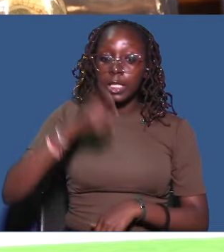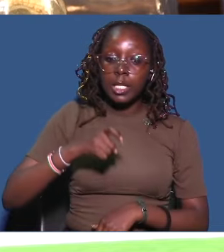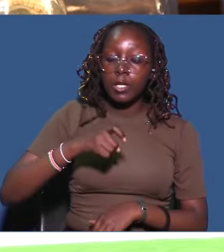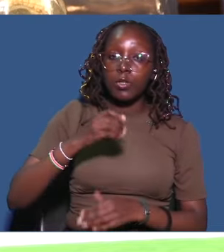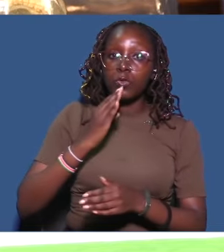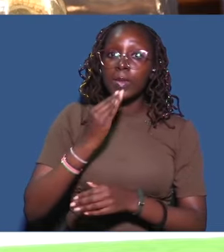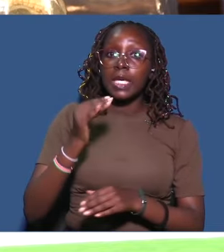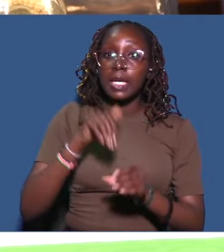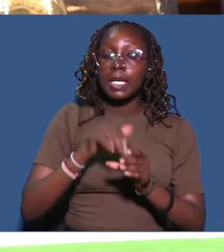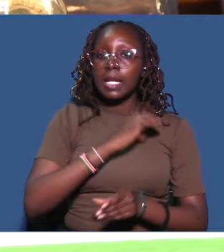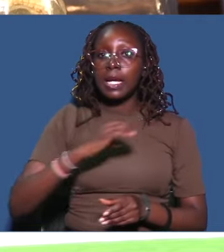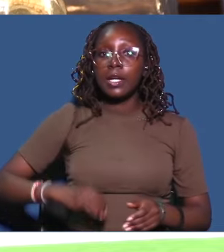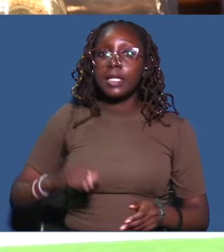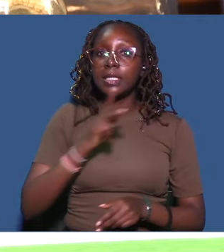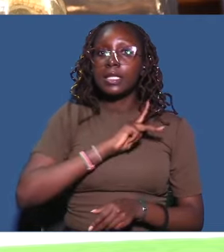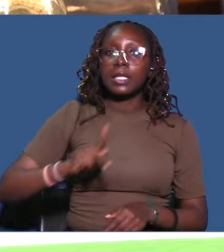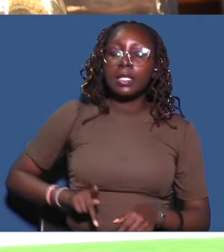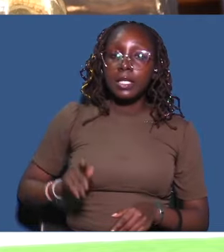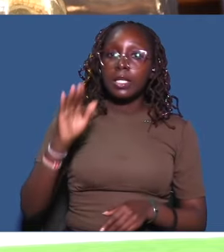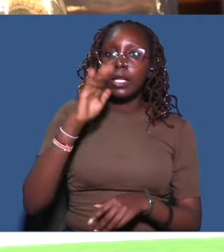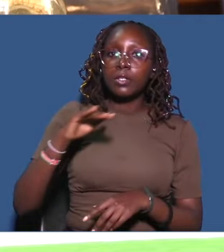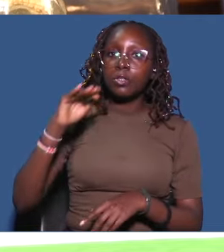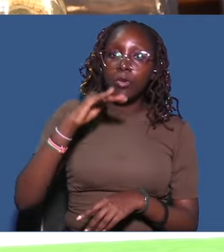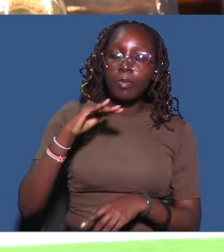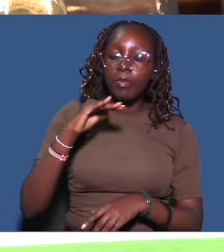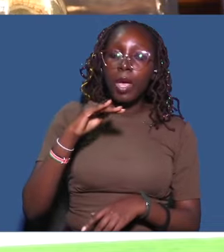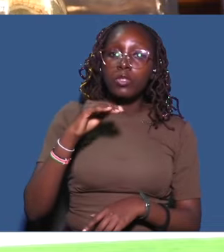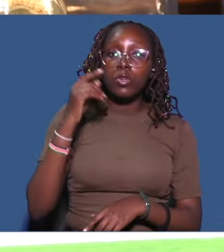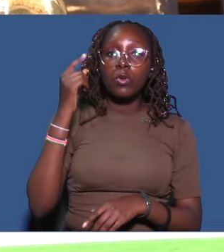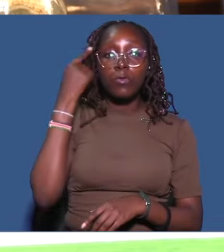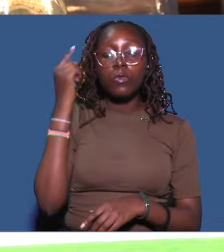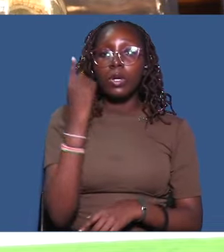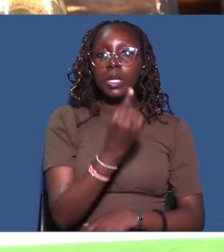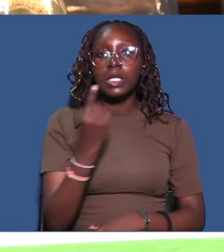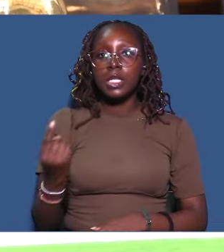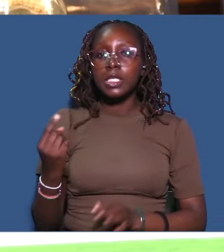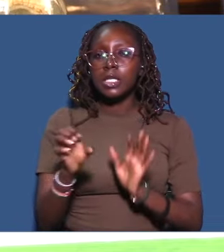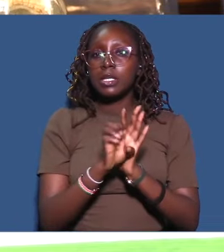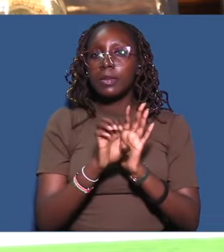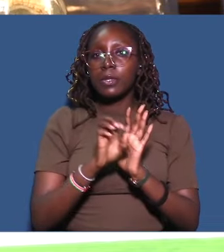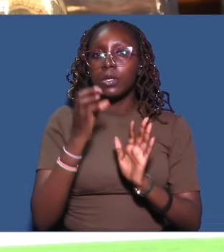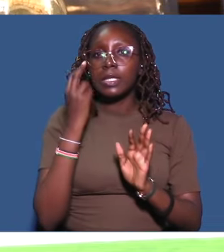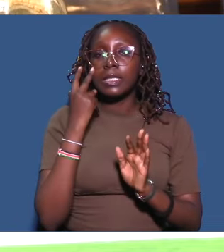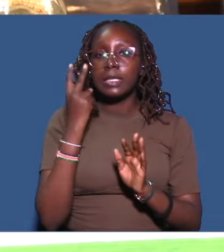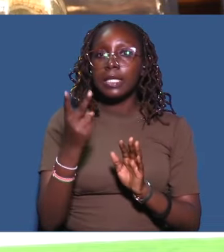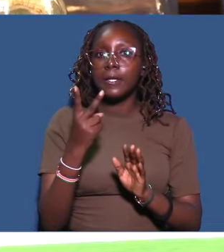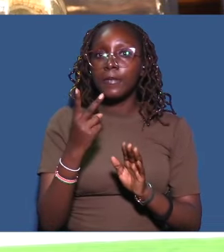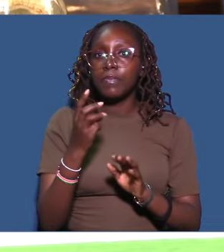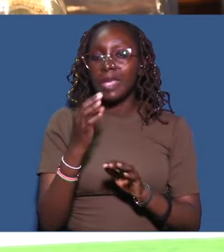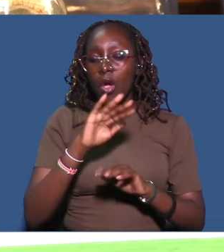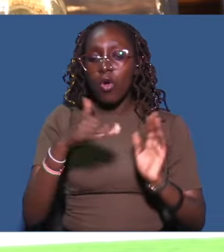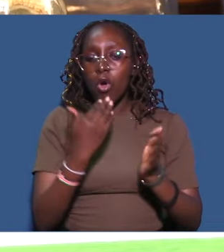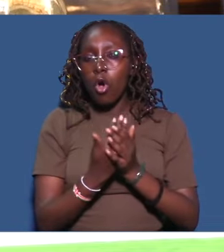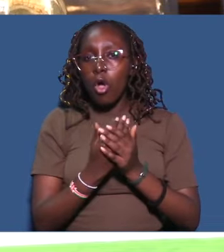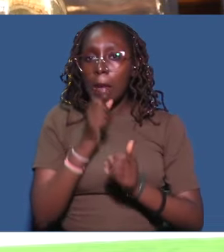an athlete for victory. For victory. So each one of them prepared. I can see Wanyonyi prepared. I see Kipchoge prepared.